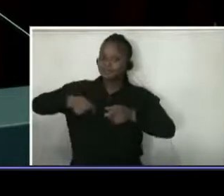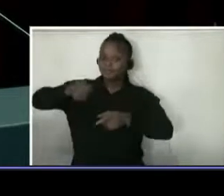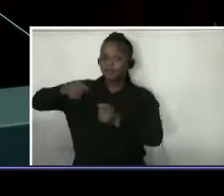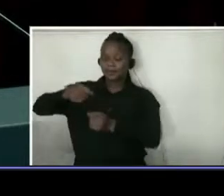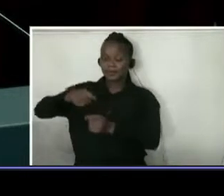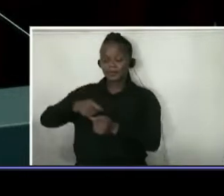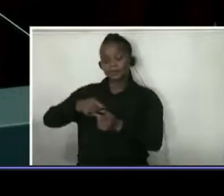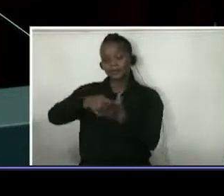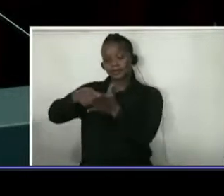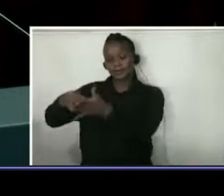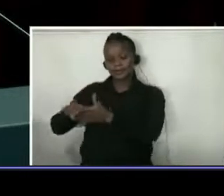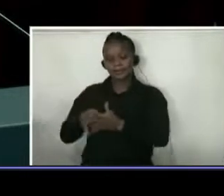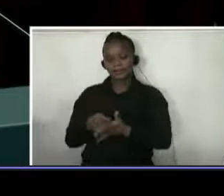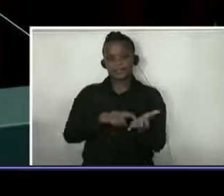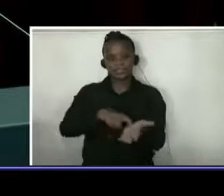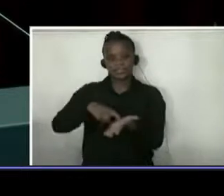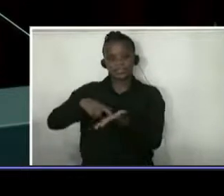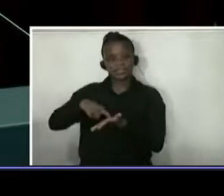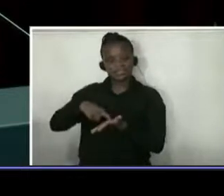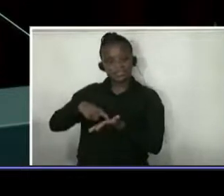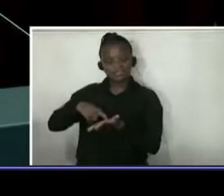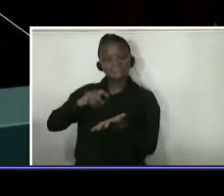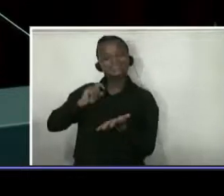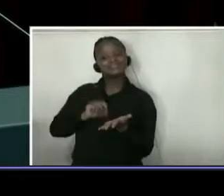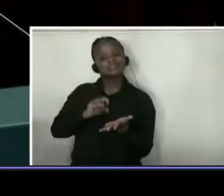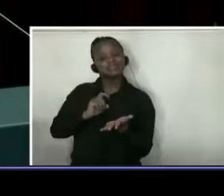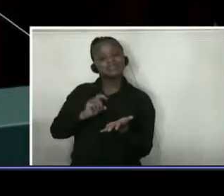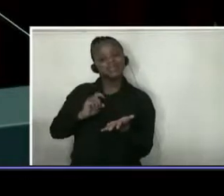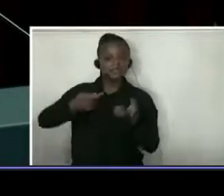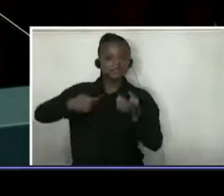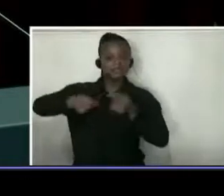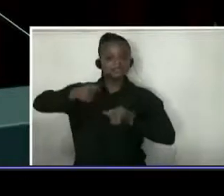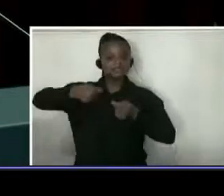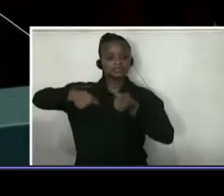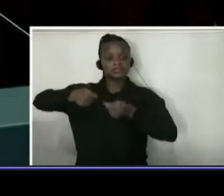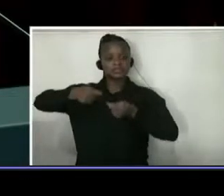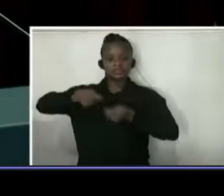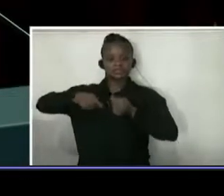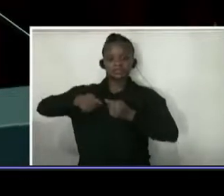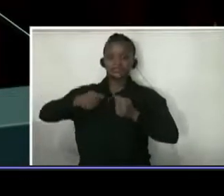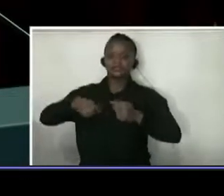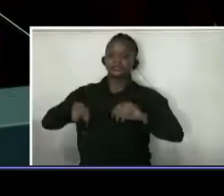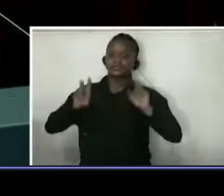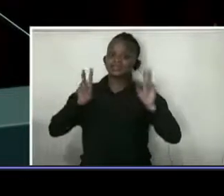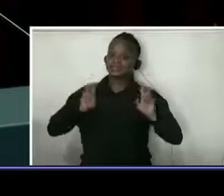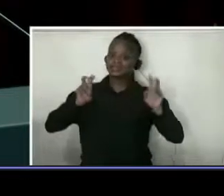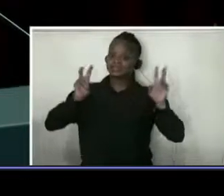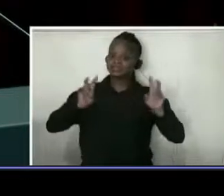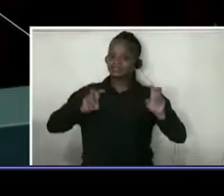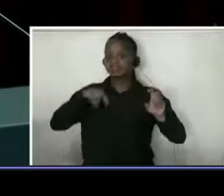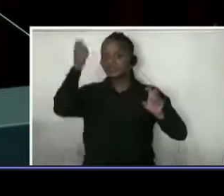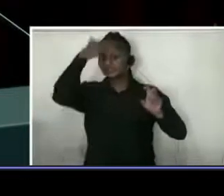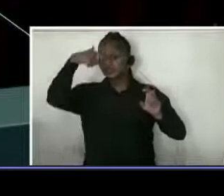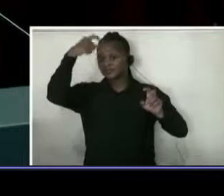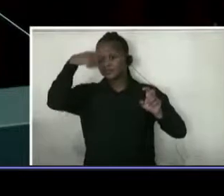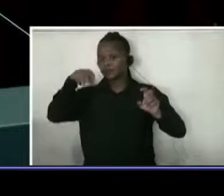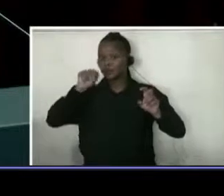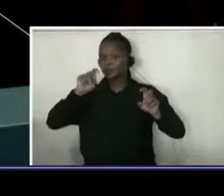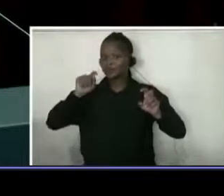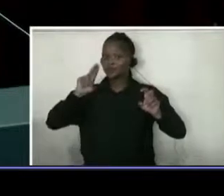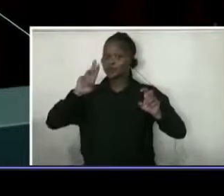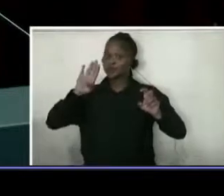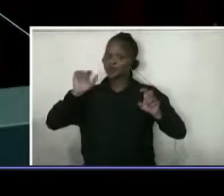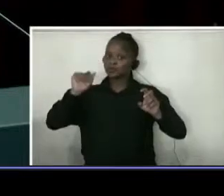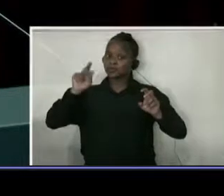example, Inkosi uMdubaduba and umhlaba uyalingana court battles. Somlomo, lesi